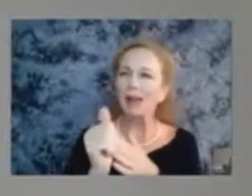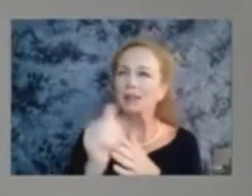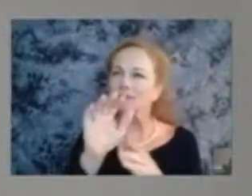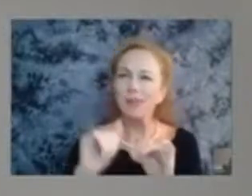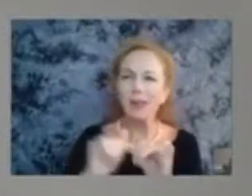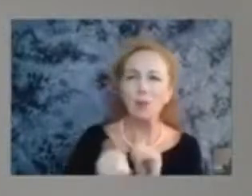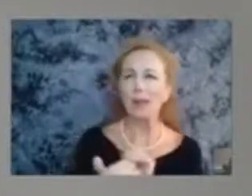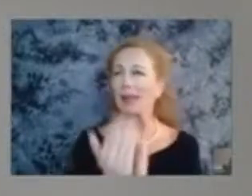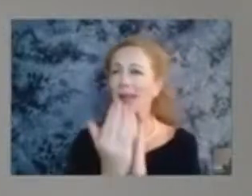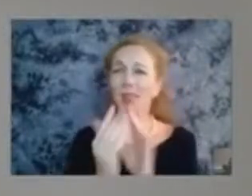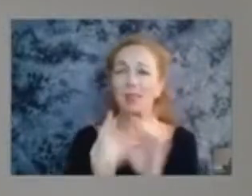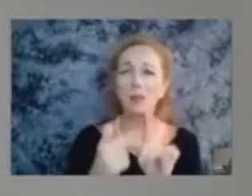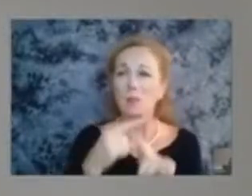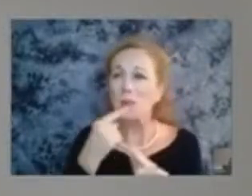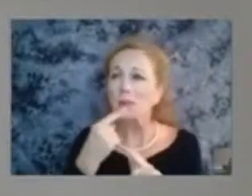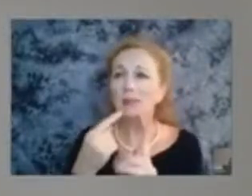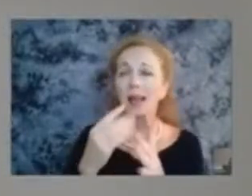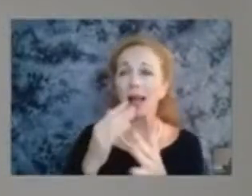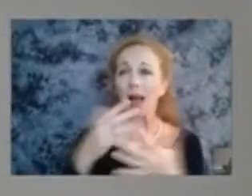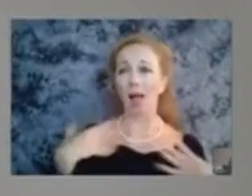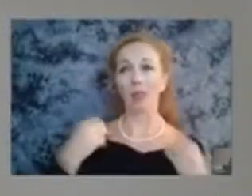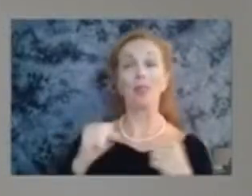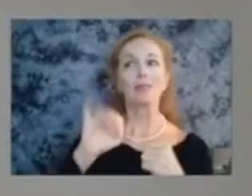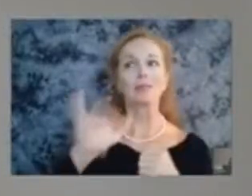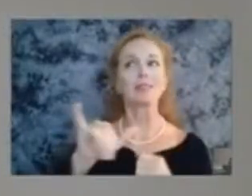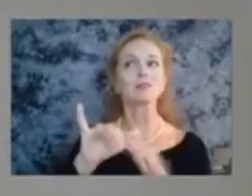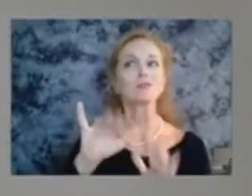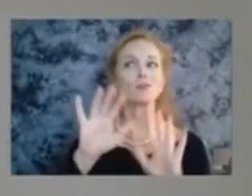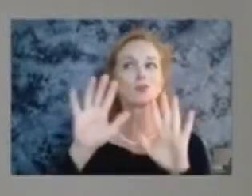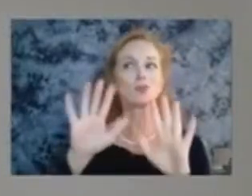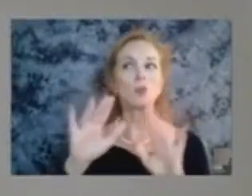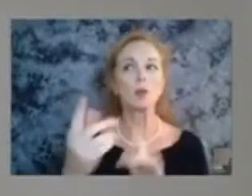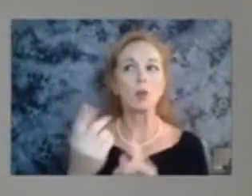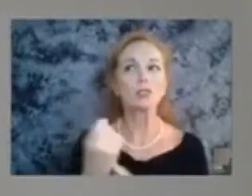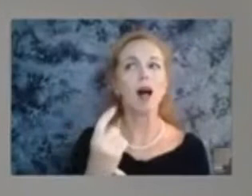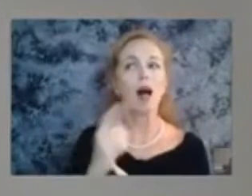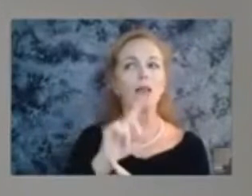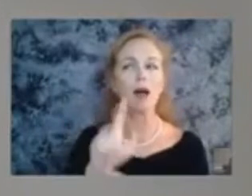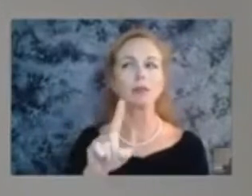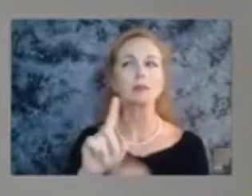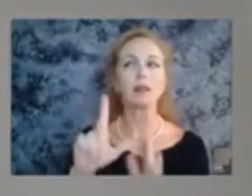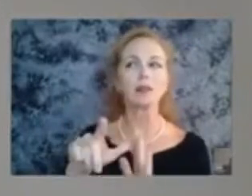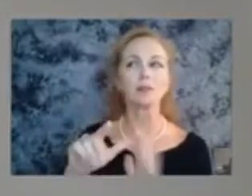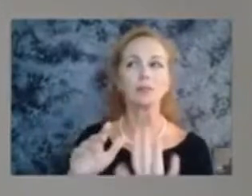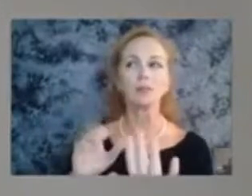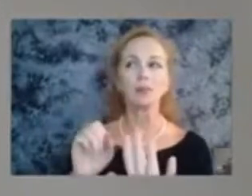health. So, but that's a great catch, and I'll inquire about that. I appreciate it.